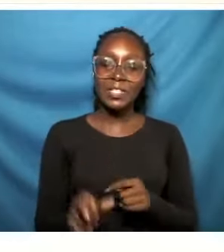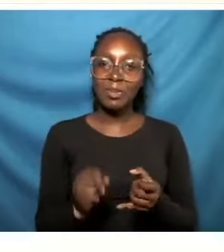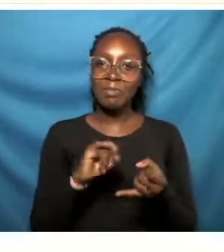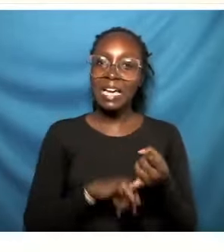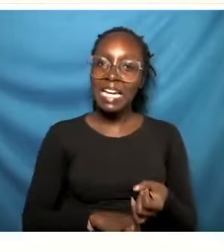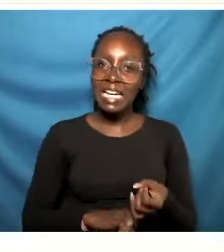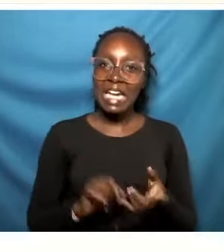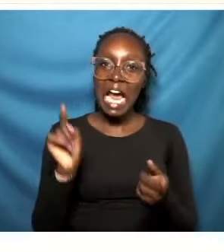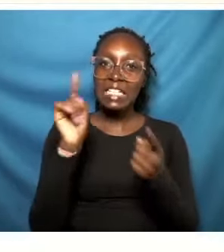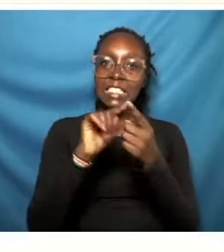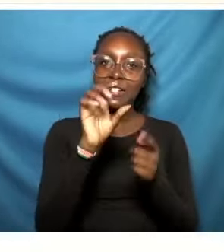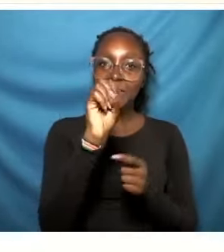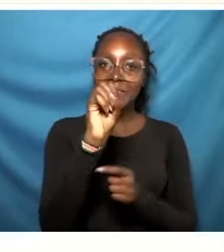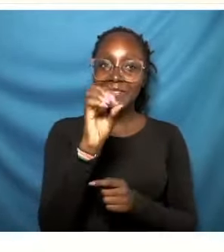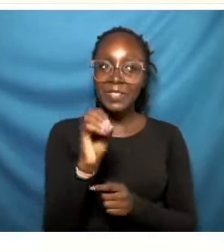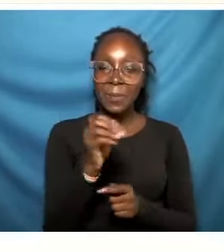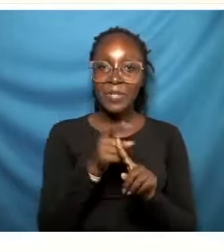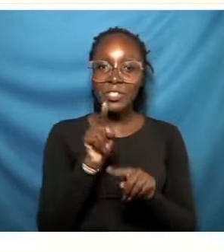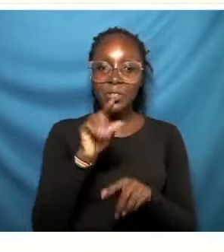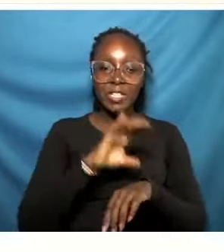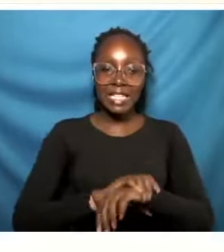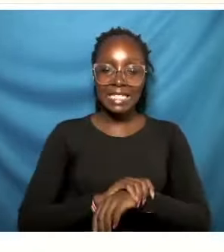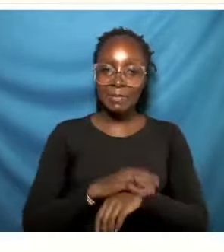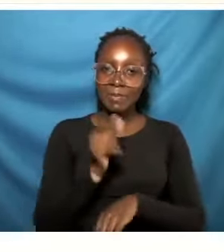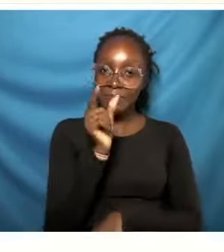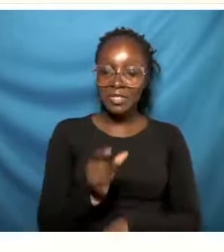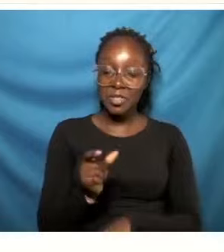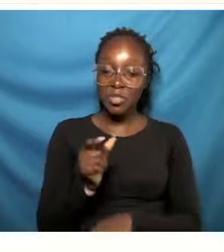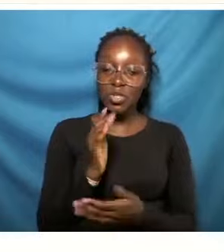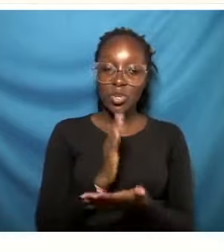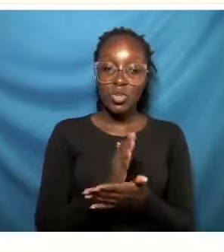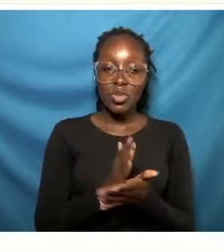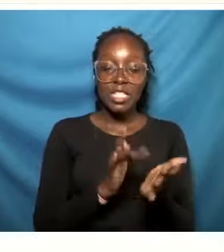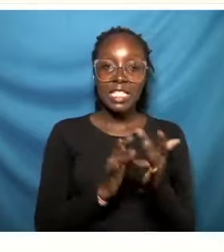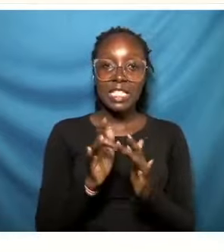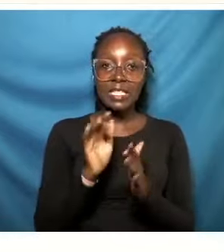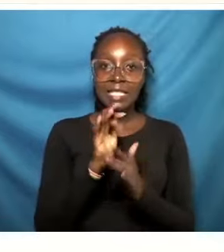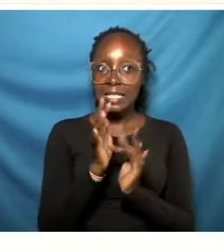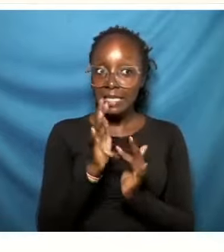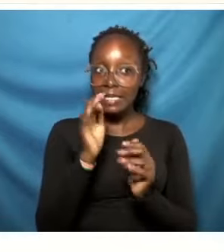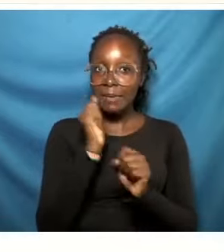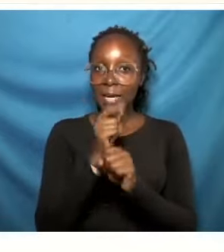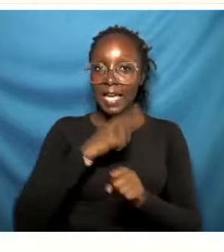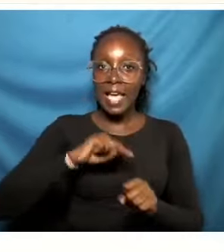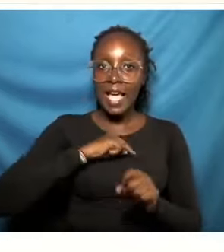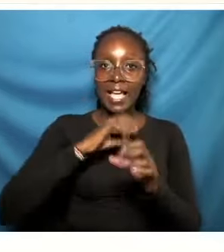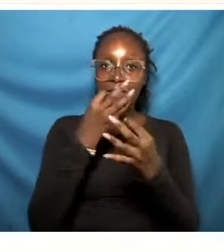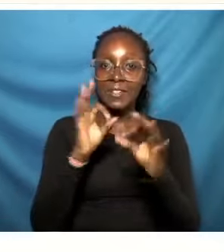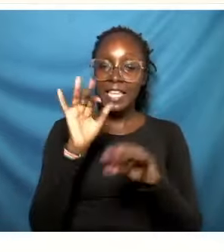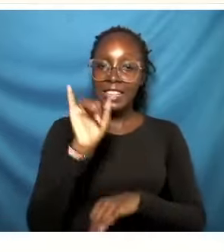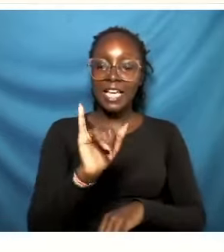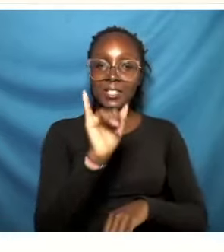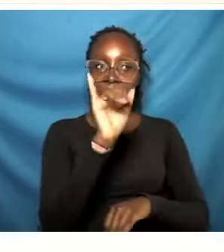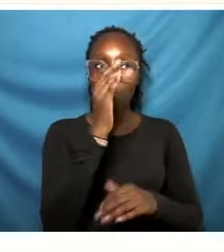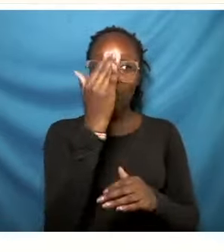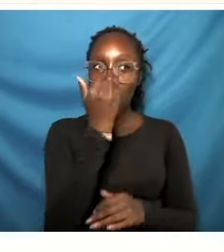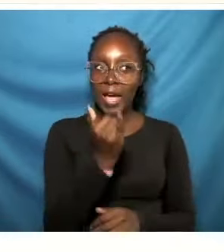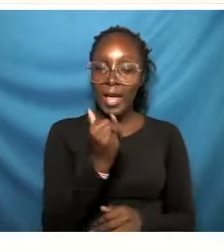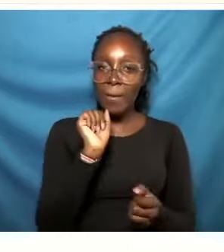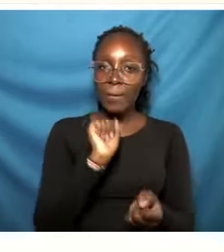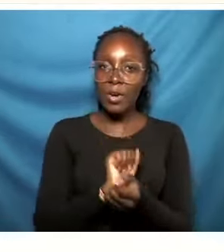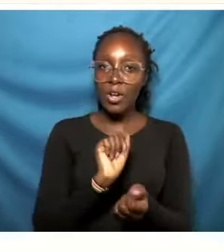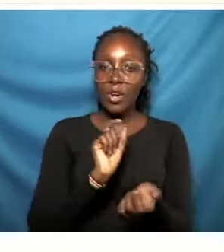50 na umepata karembo kako. Jameni, Yesu anatuweka huru. Na ndio maana Paulo anapoandikia wa Kolosai